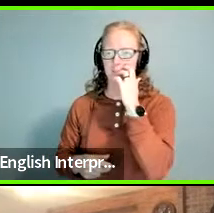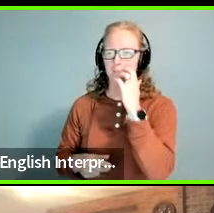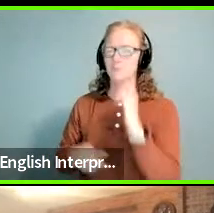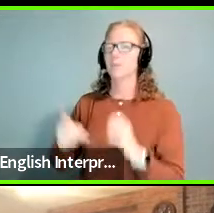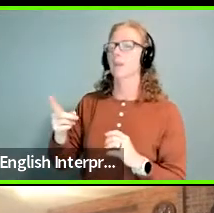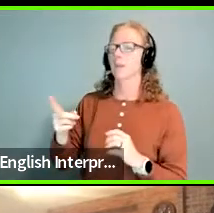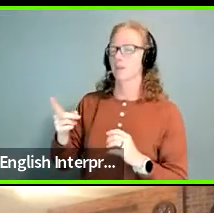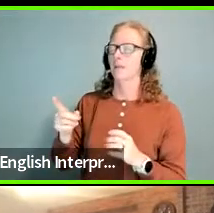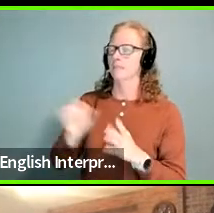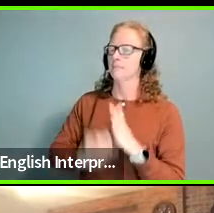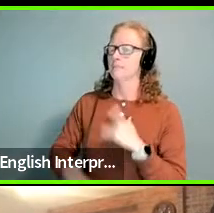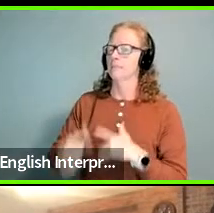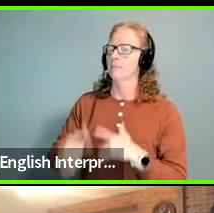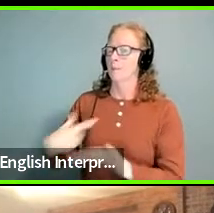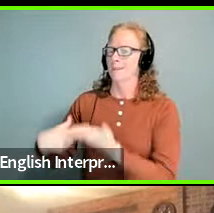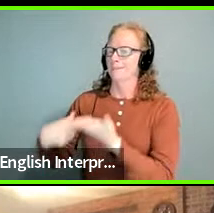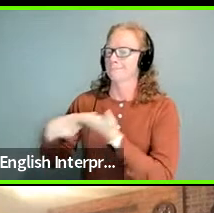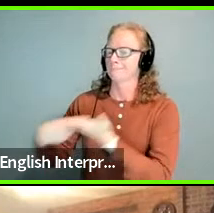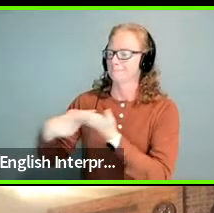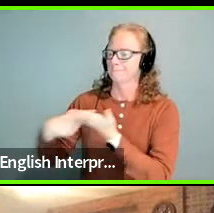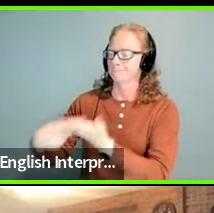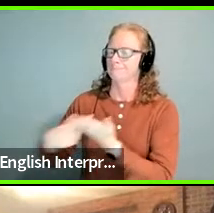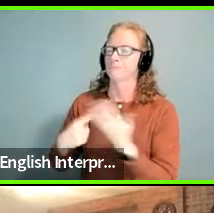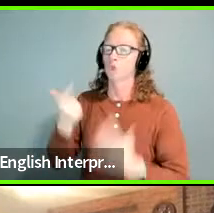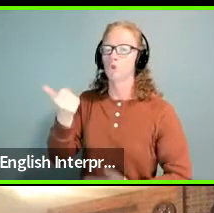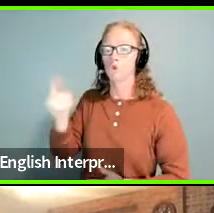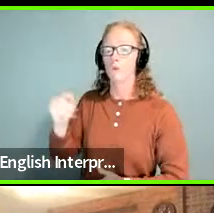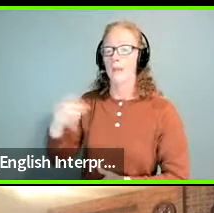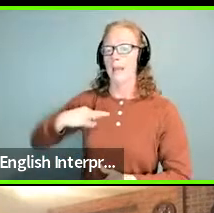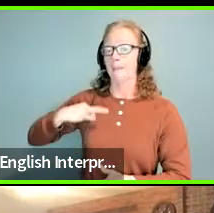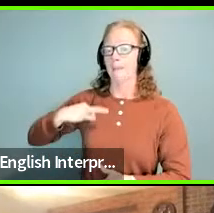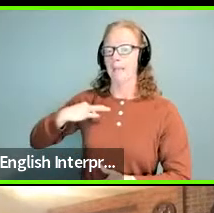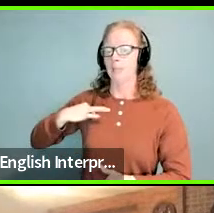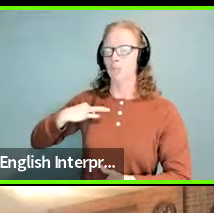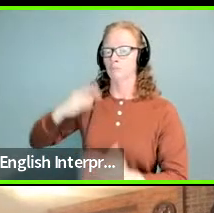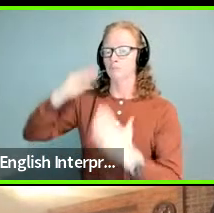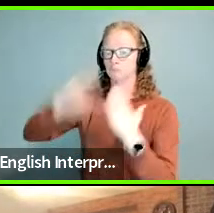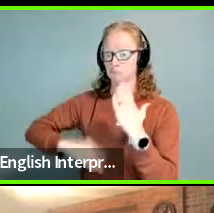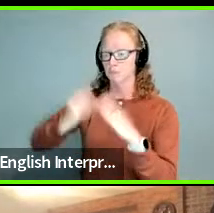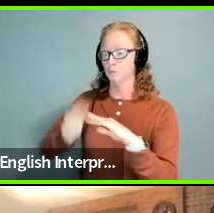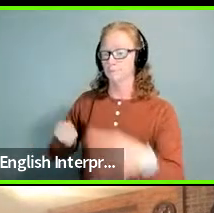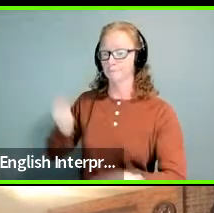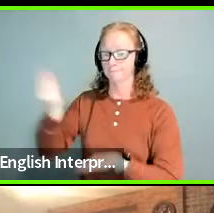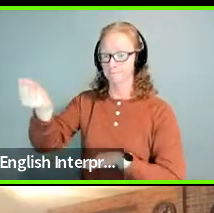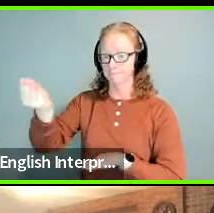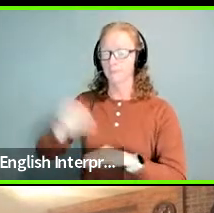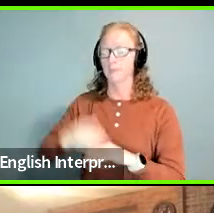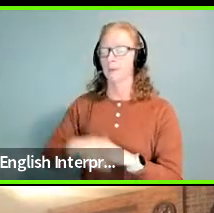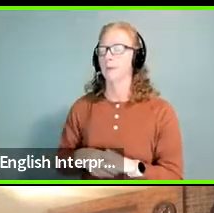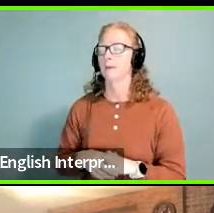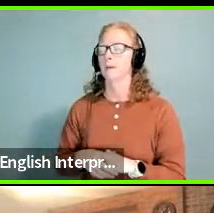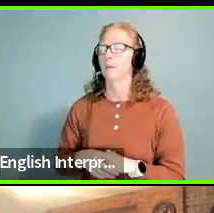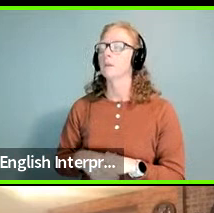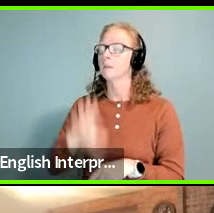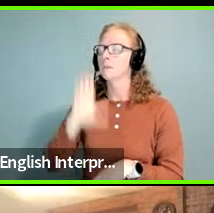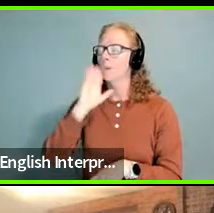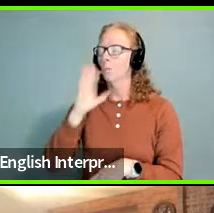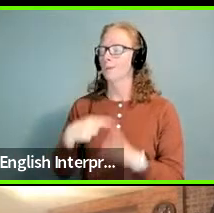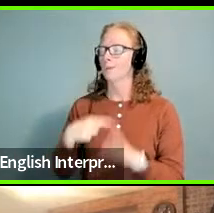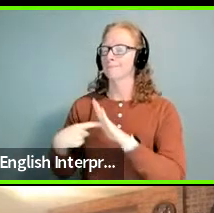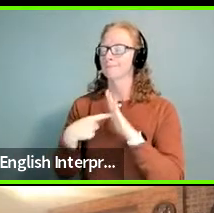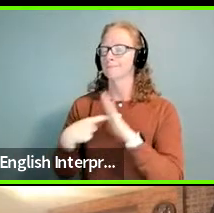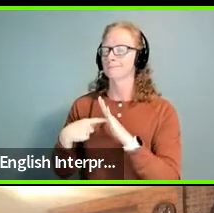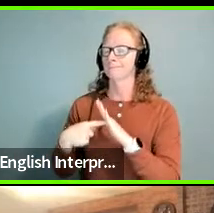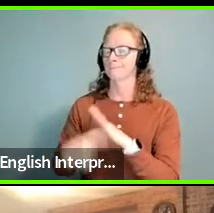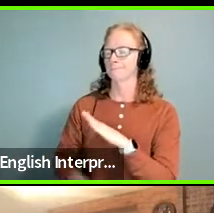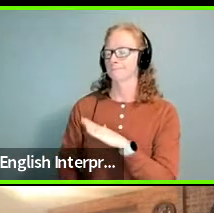been having a conversation about a grant application that they are looking to put forward that will reflect this